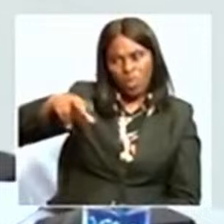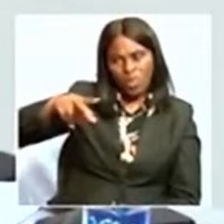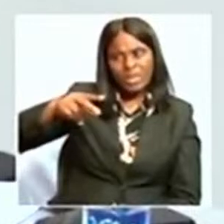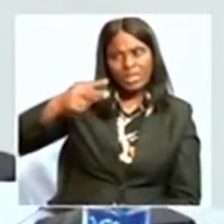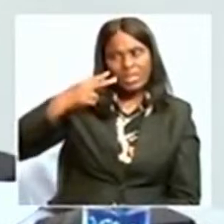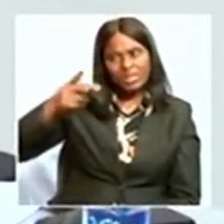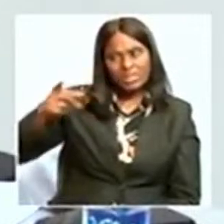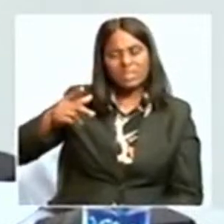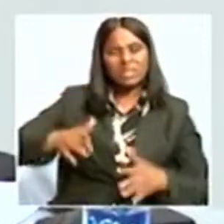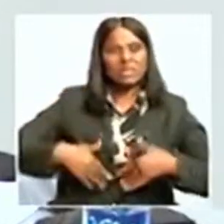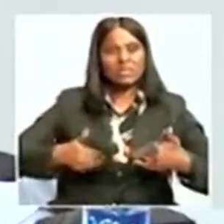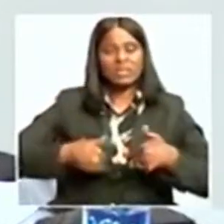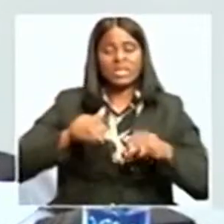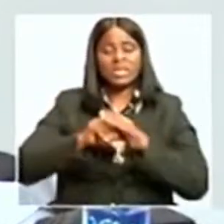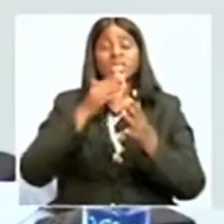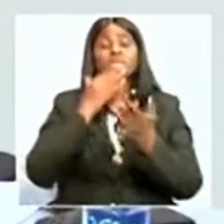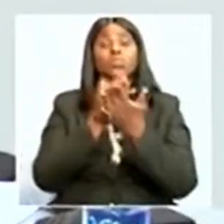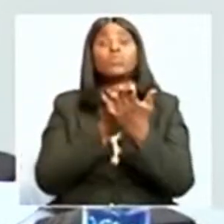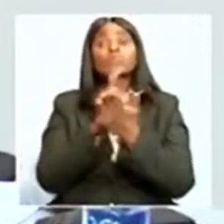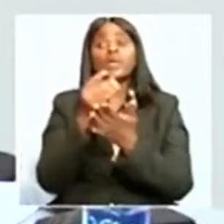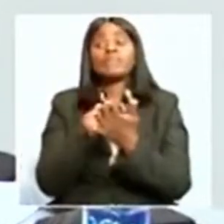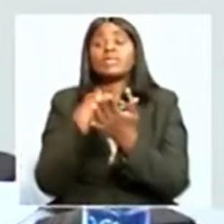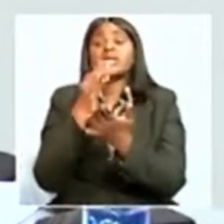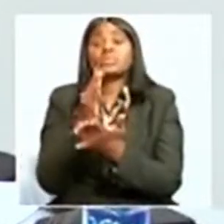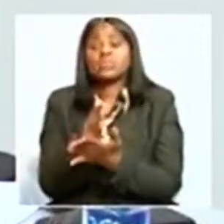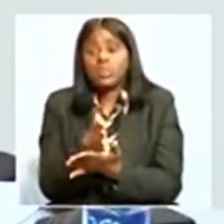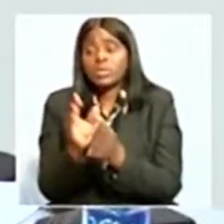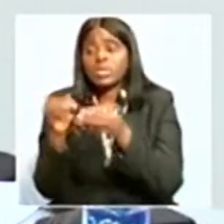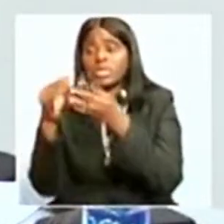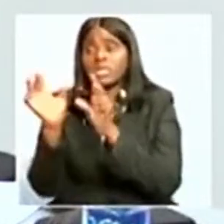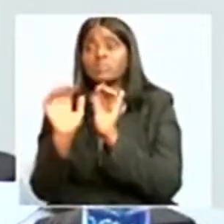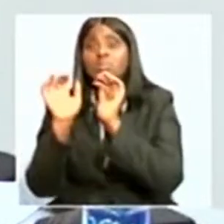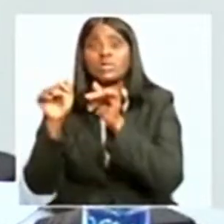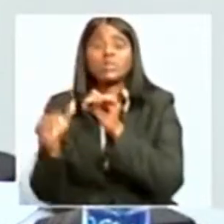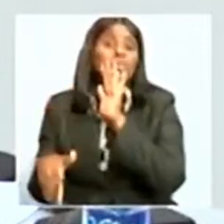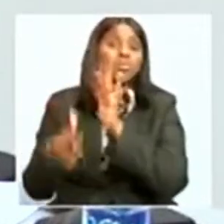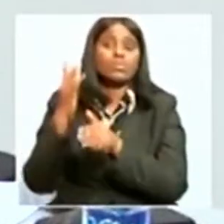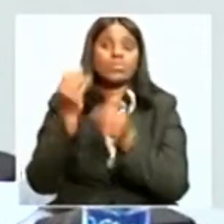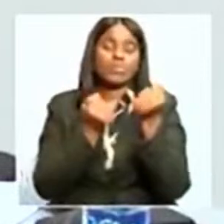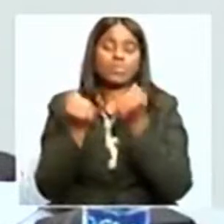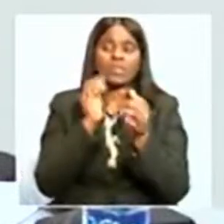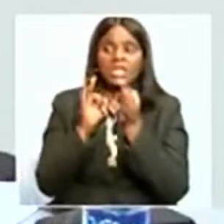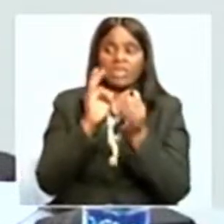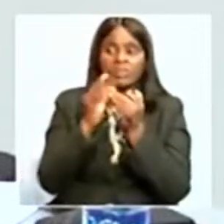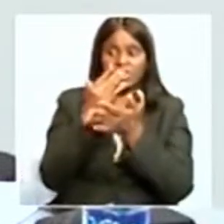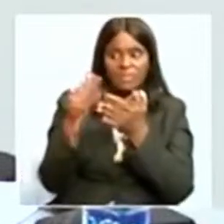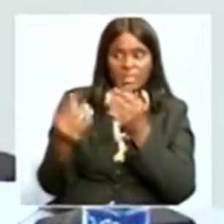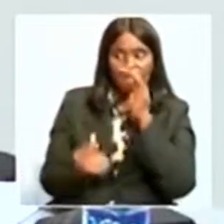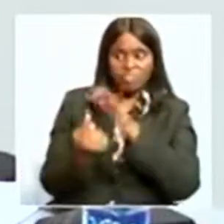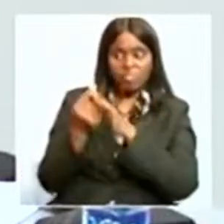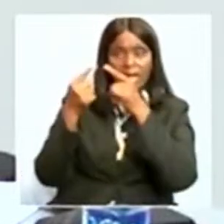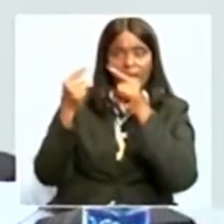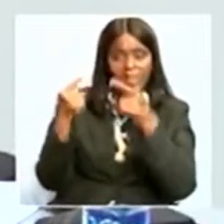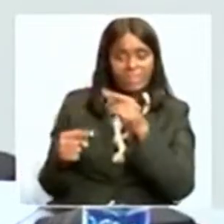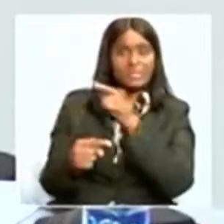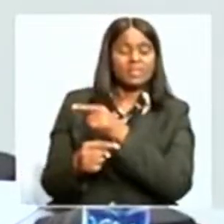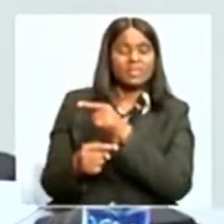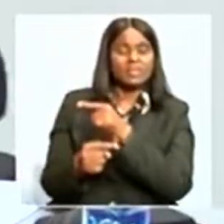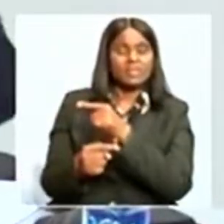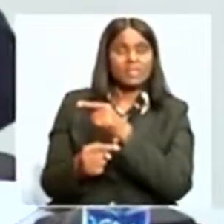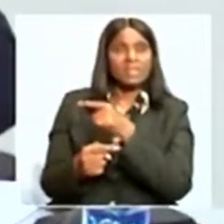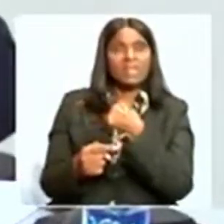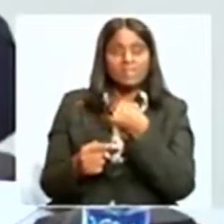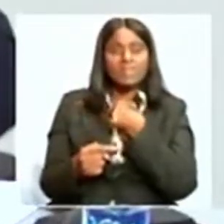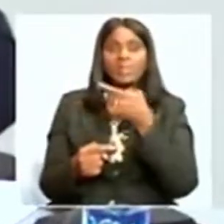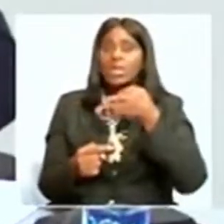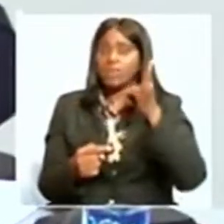tired. In good faith, I stopped to give her a lift. If something happened while I